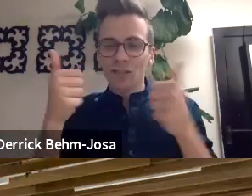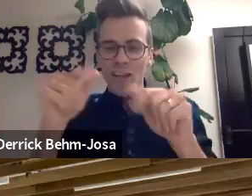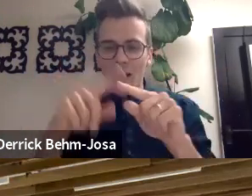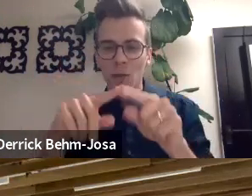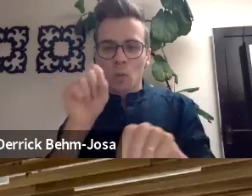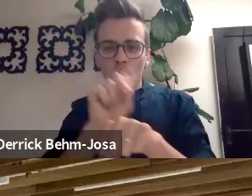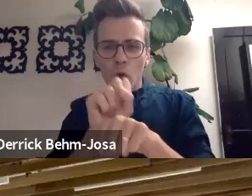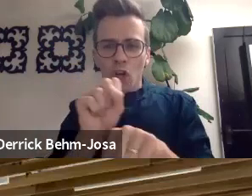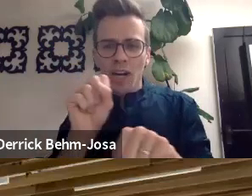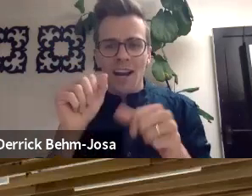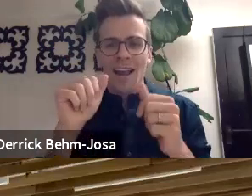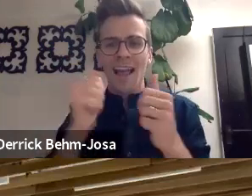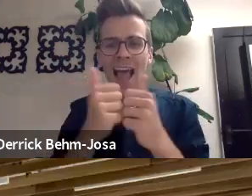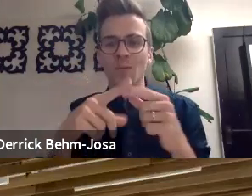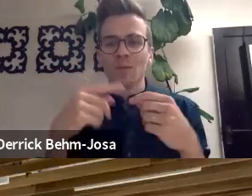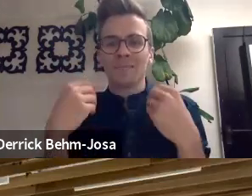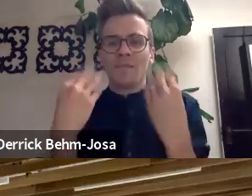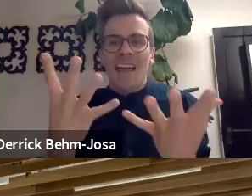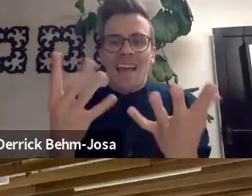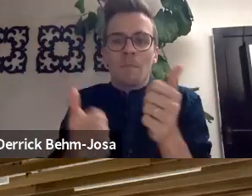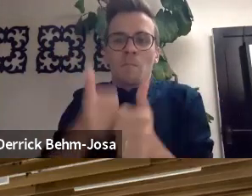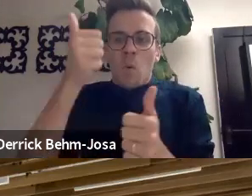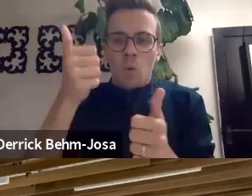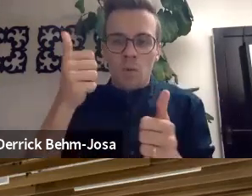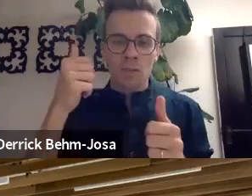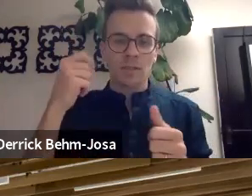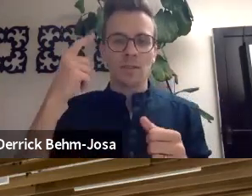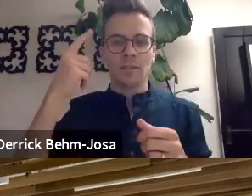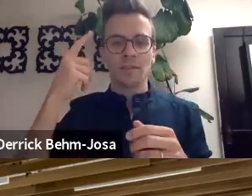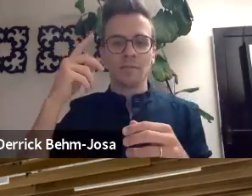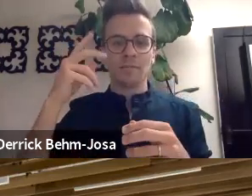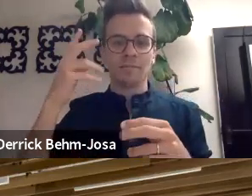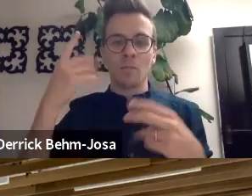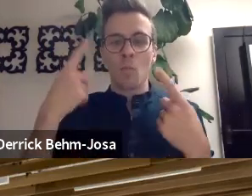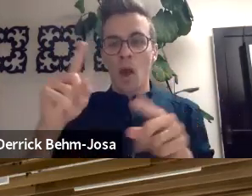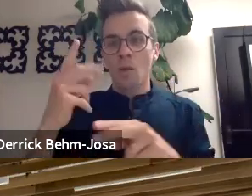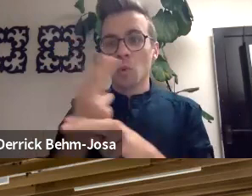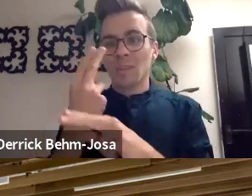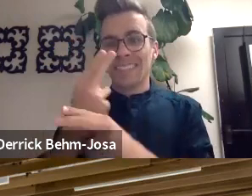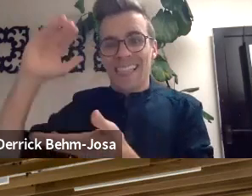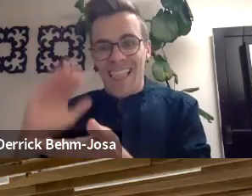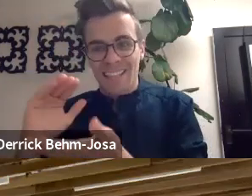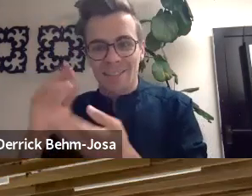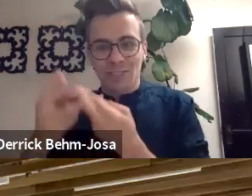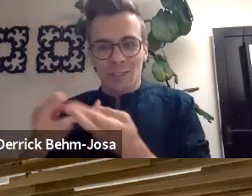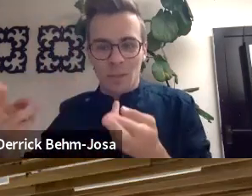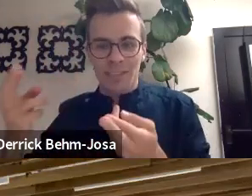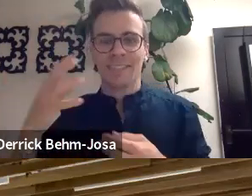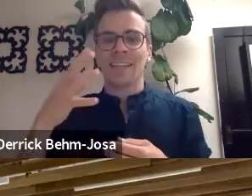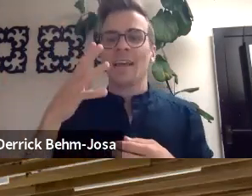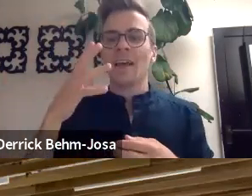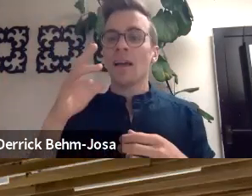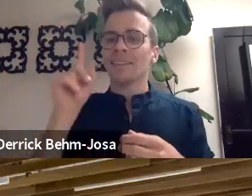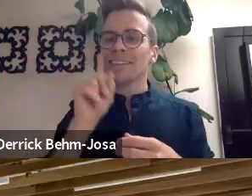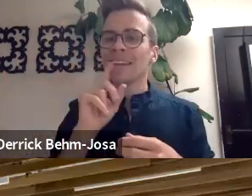the interaction and dialogues with the students and trying to work on how to provide the most while